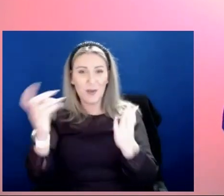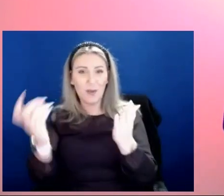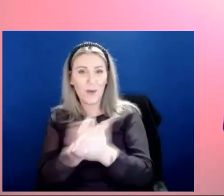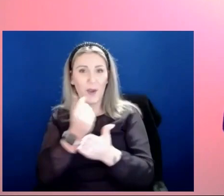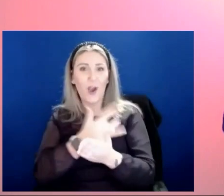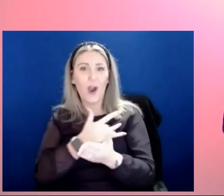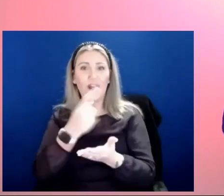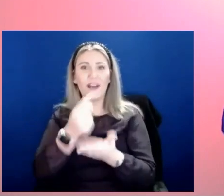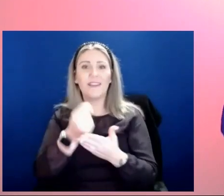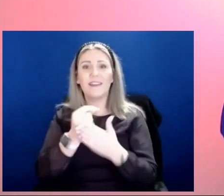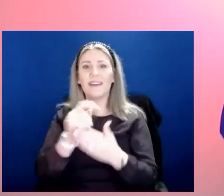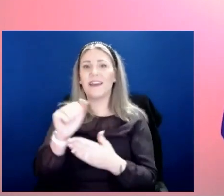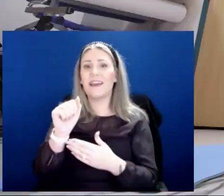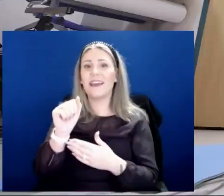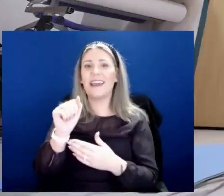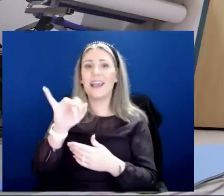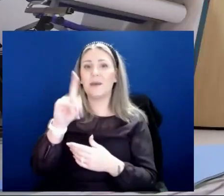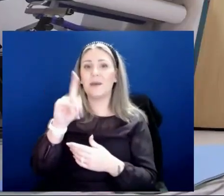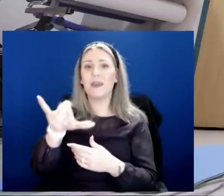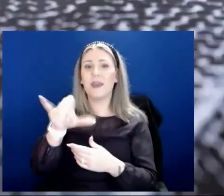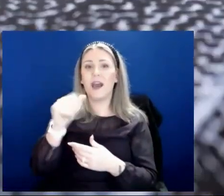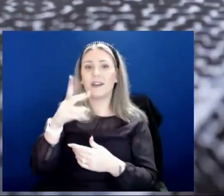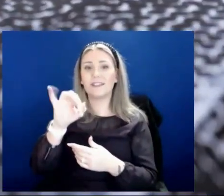Eli Huxtable is designing.